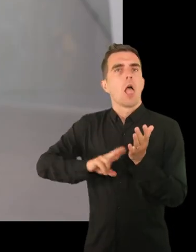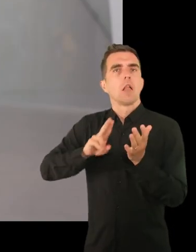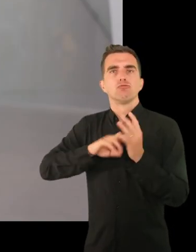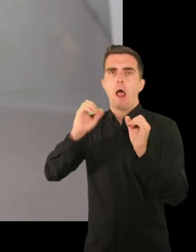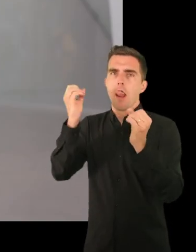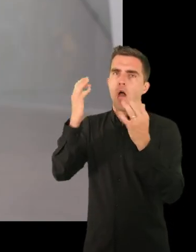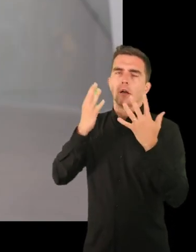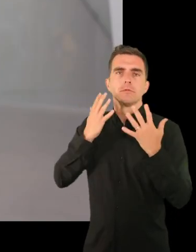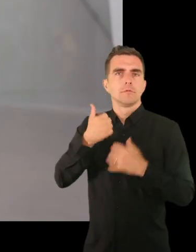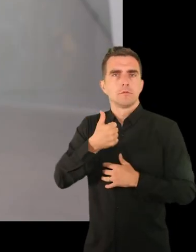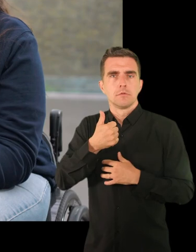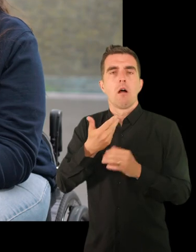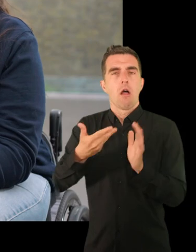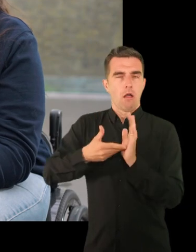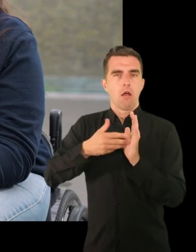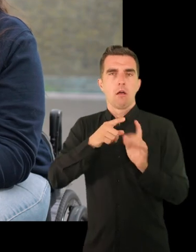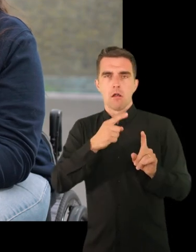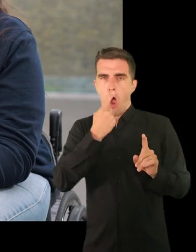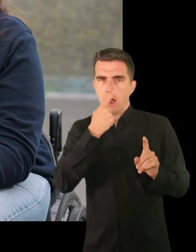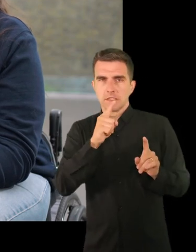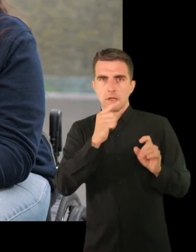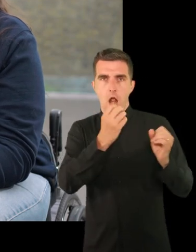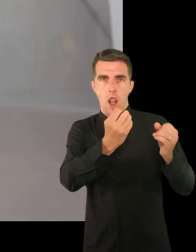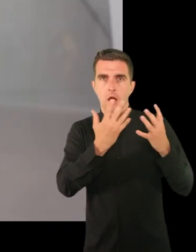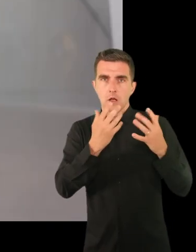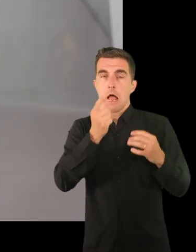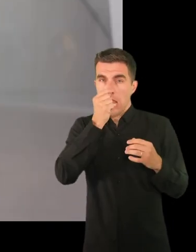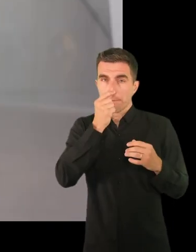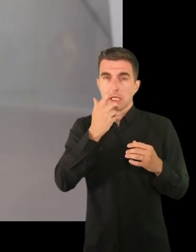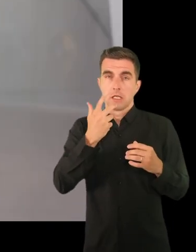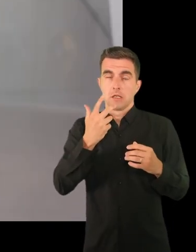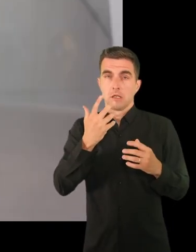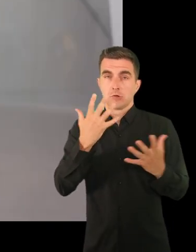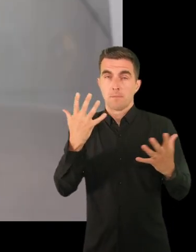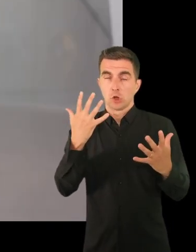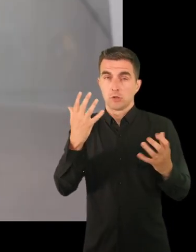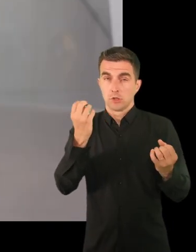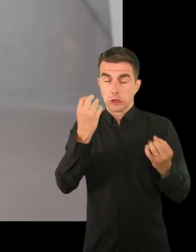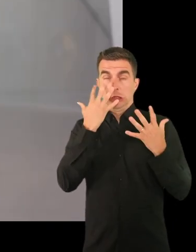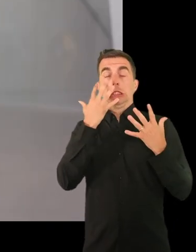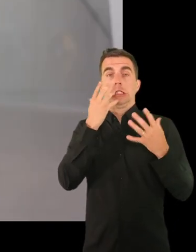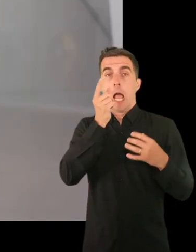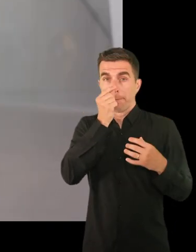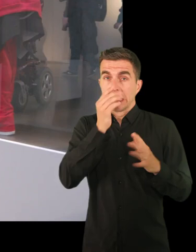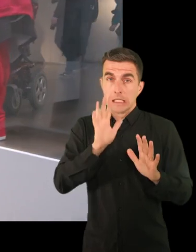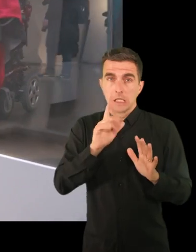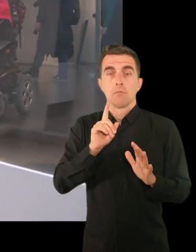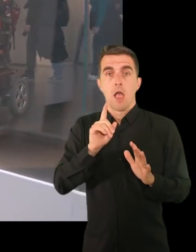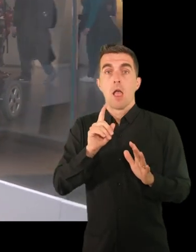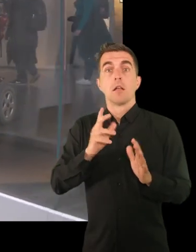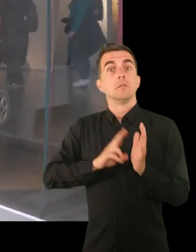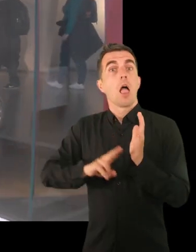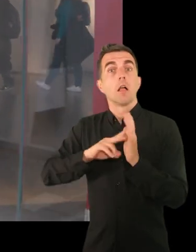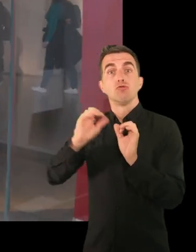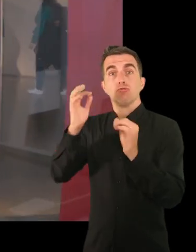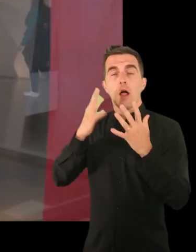natural lighting because I feel like with artificial lighting it can become quite in your face, whereas